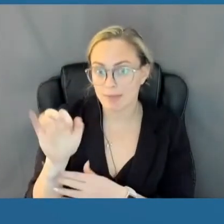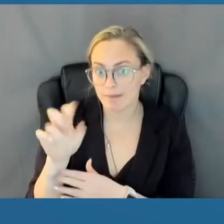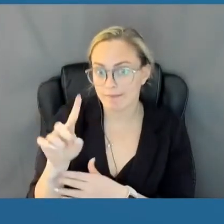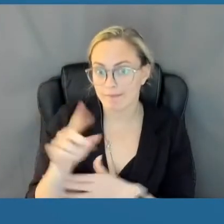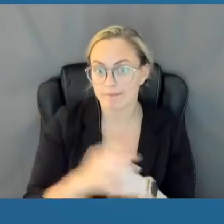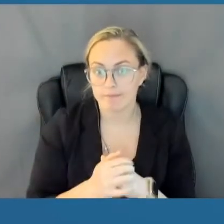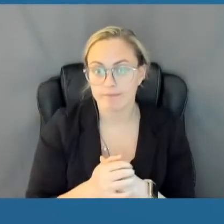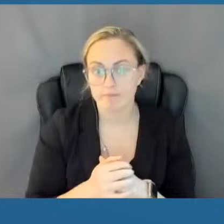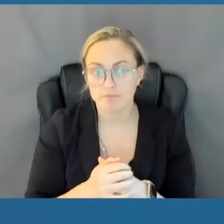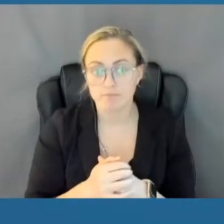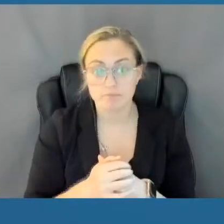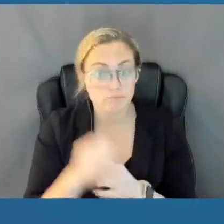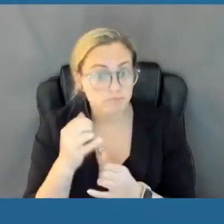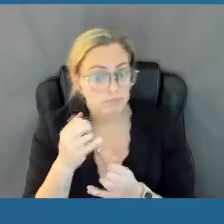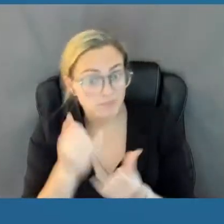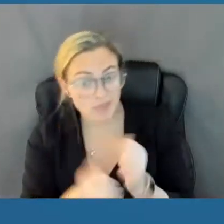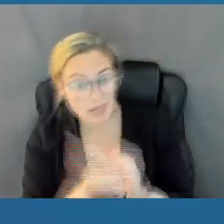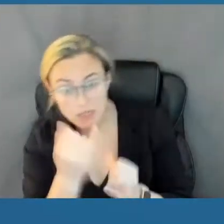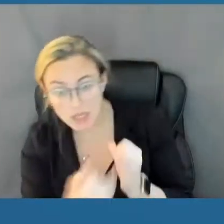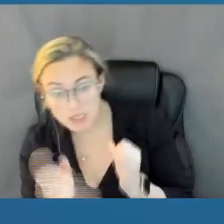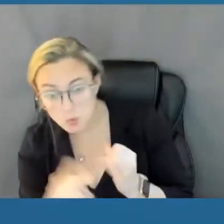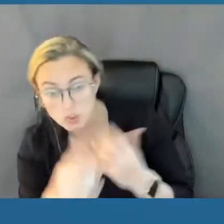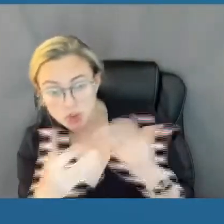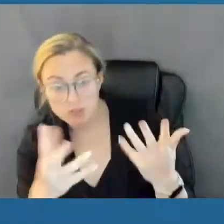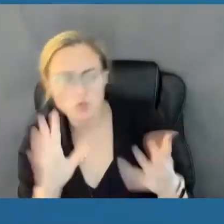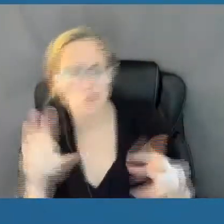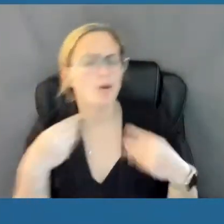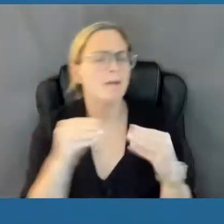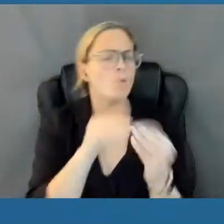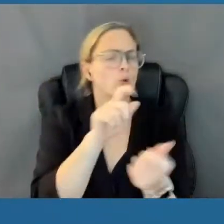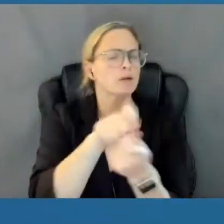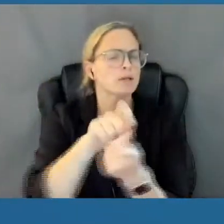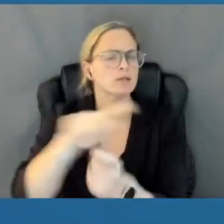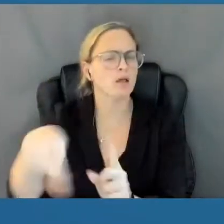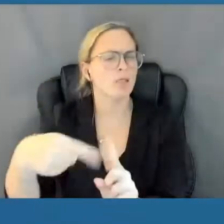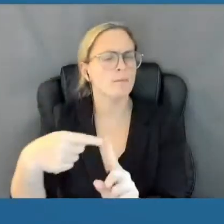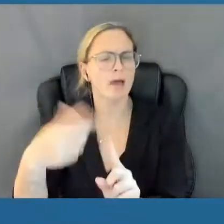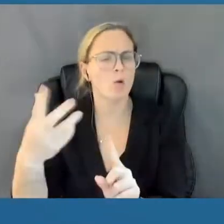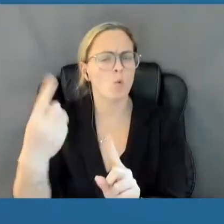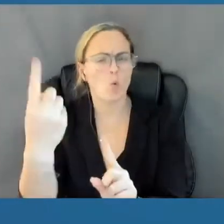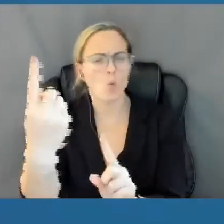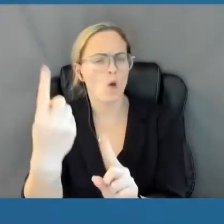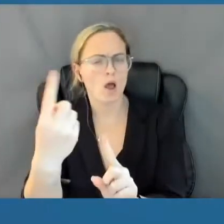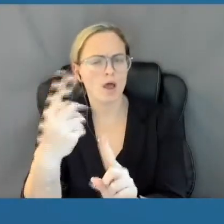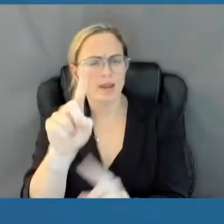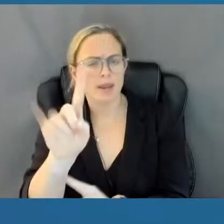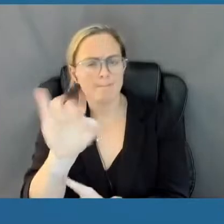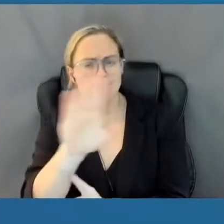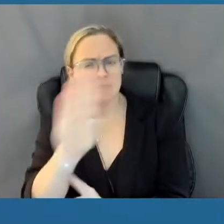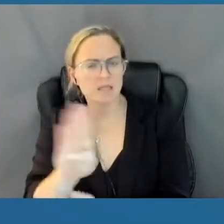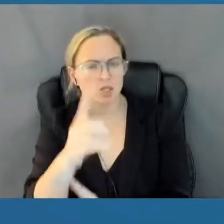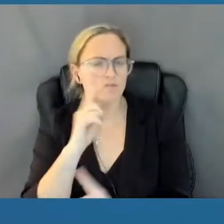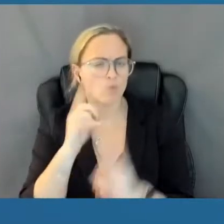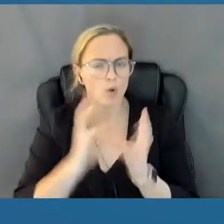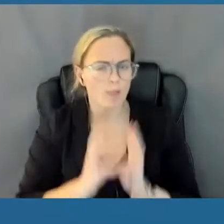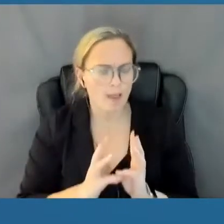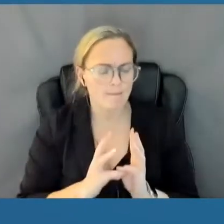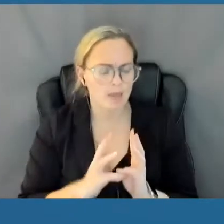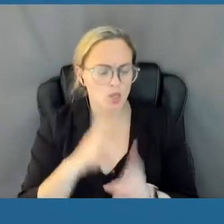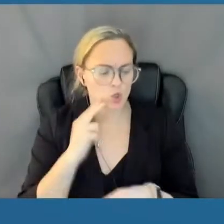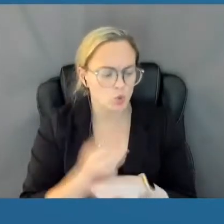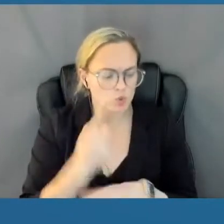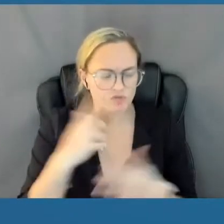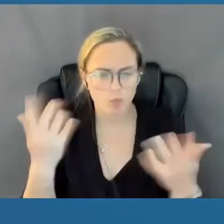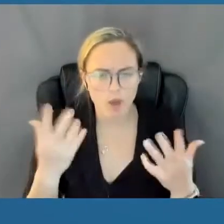All right, Marie, last one. Yeah, Governor, could you provide a little more detail about that $1 billion for climate, what it's going to be used for?